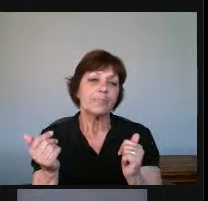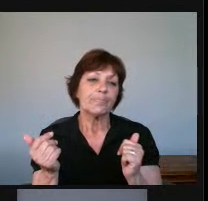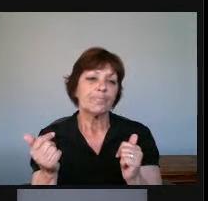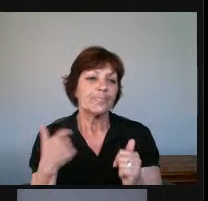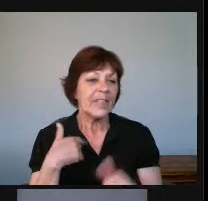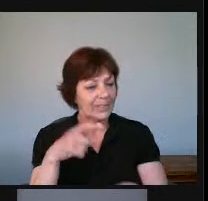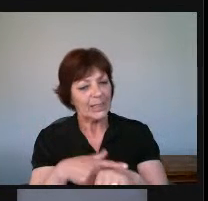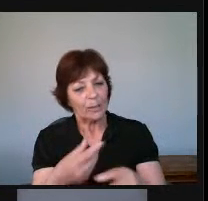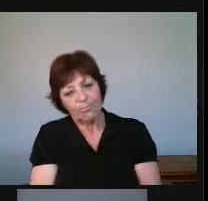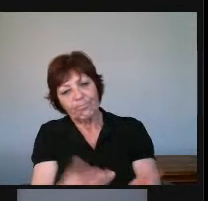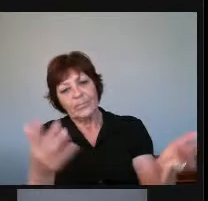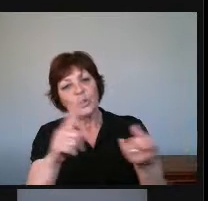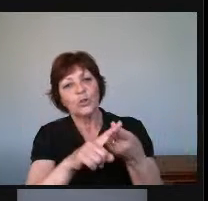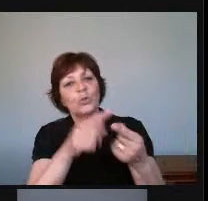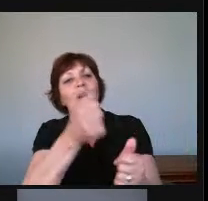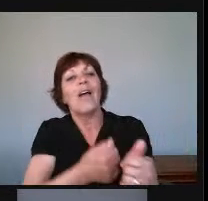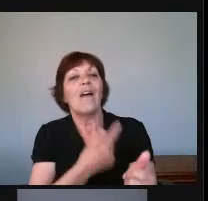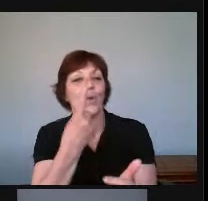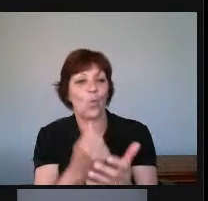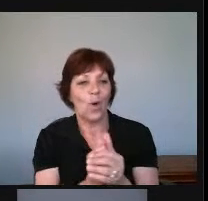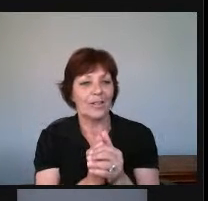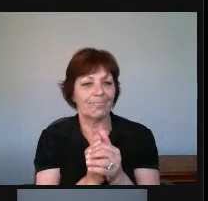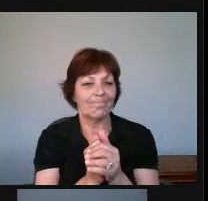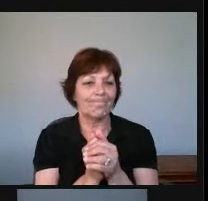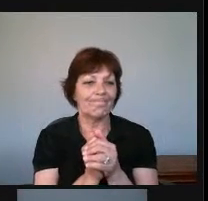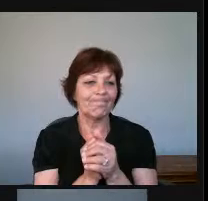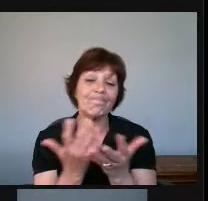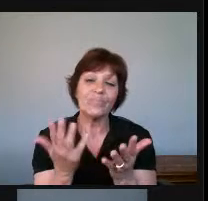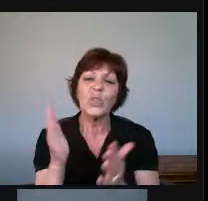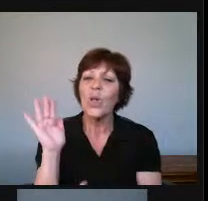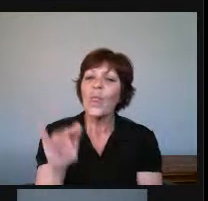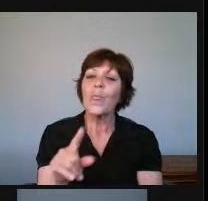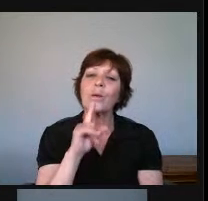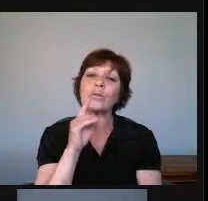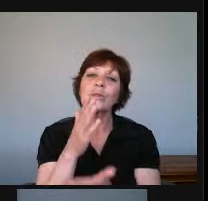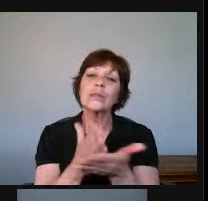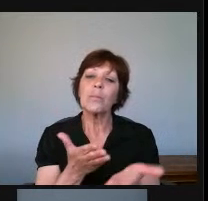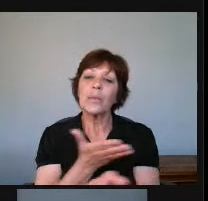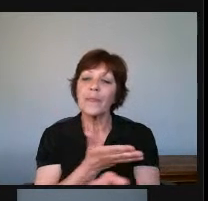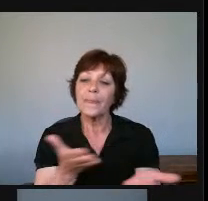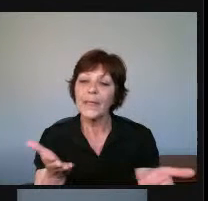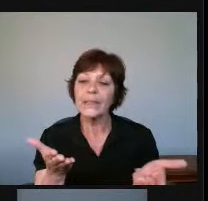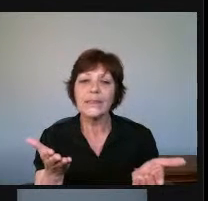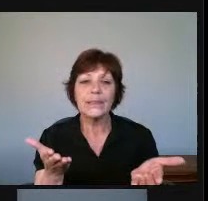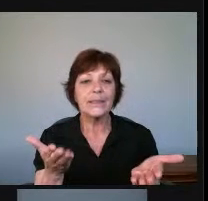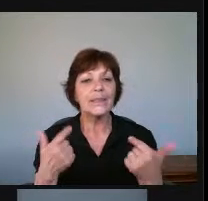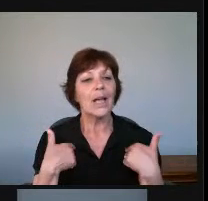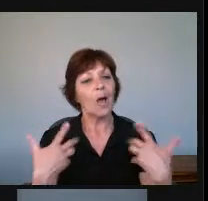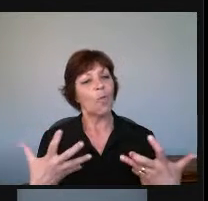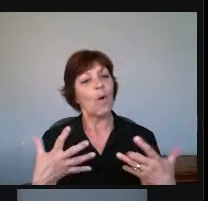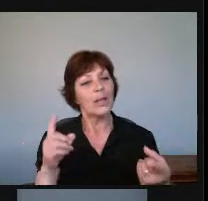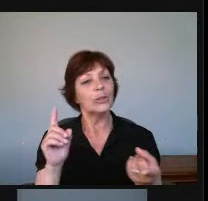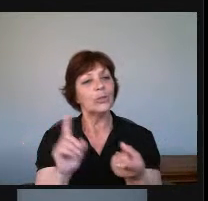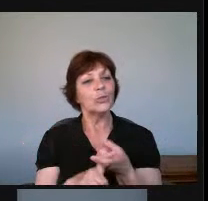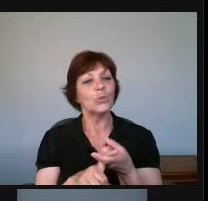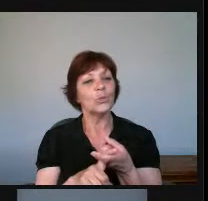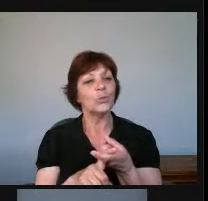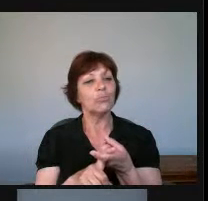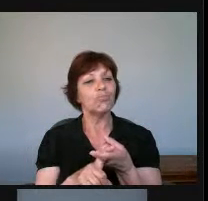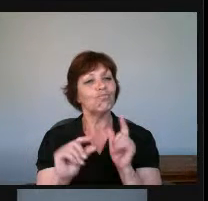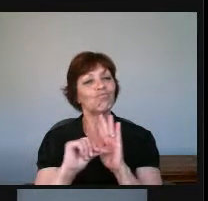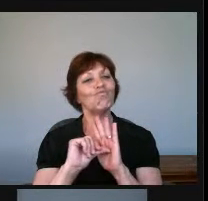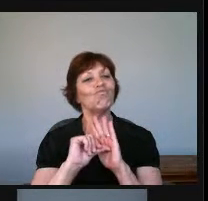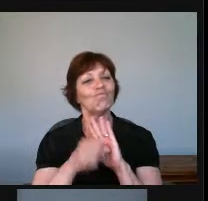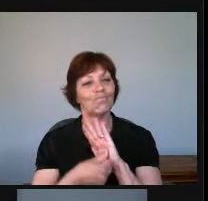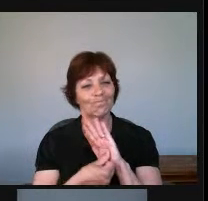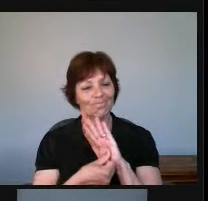community to everyone. So those are just some of the things that I just wanted to reiterate